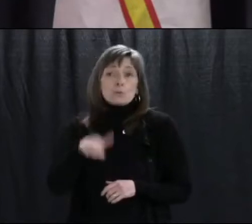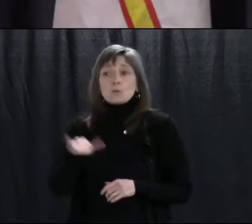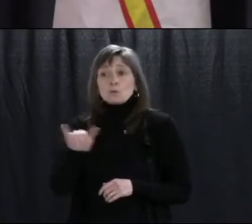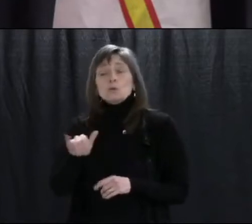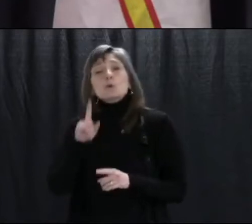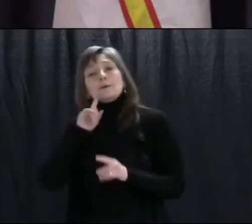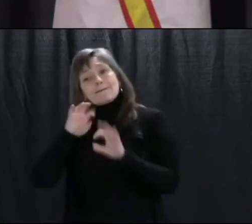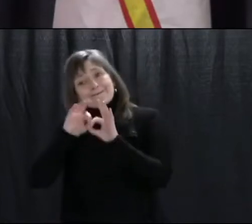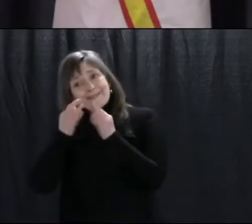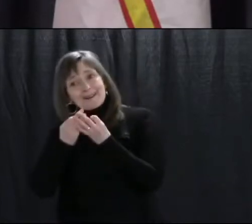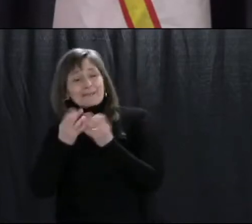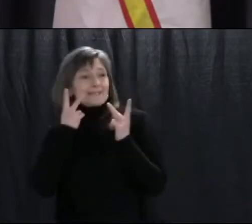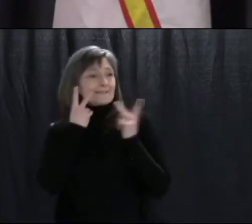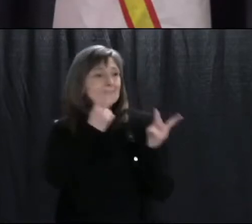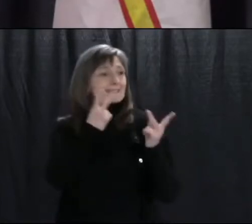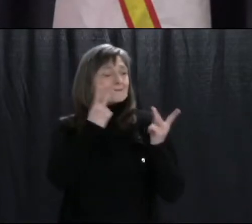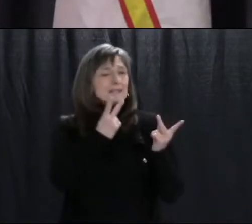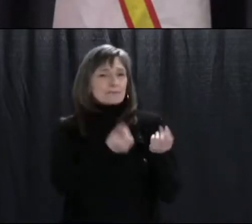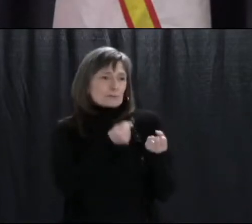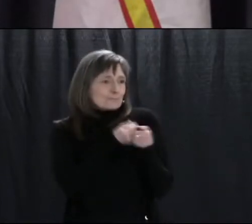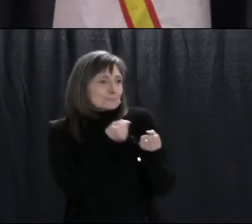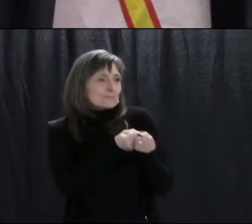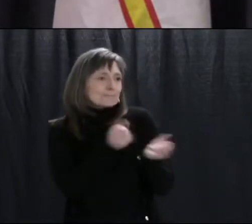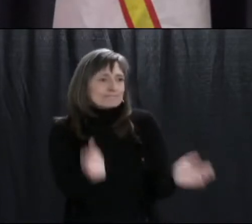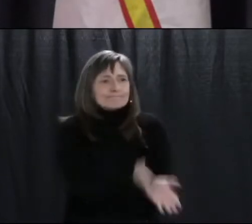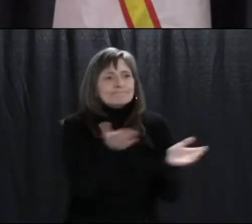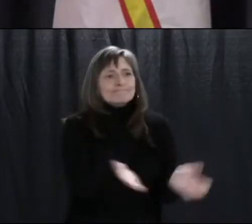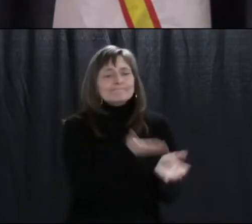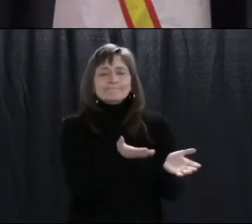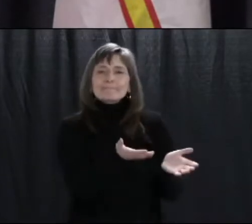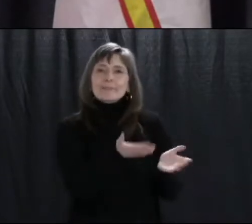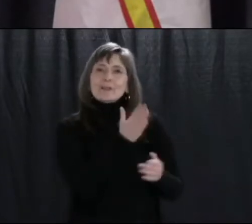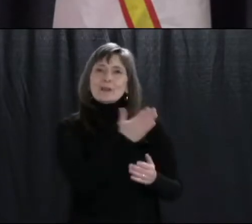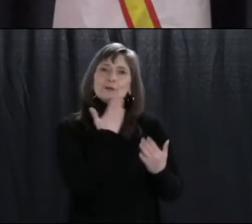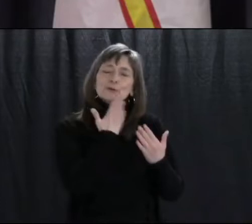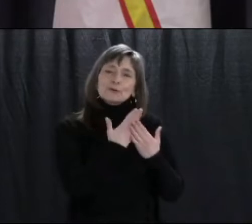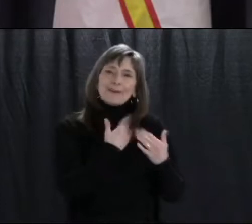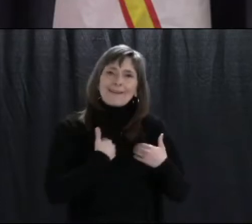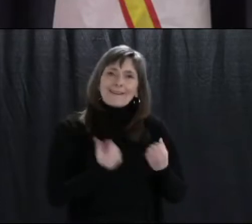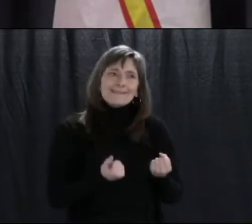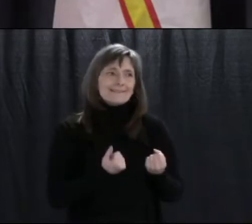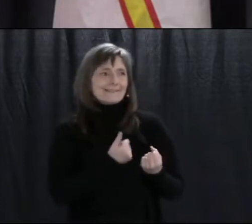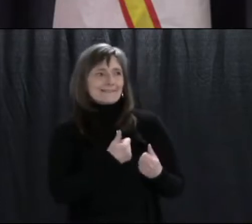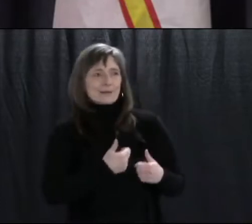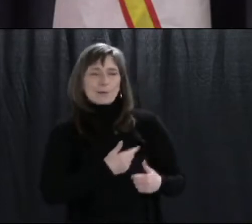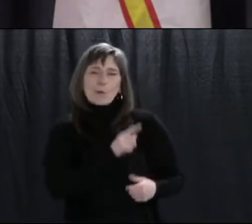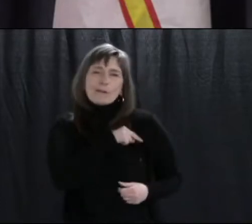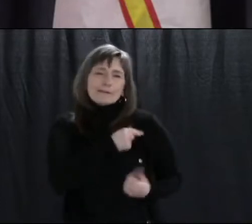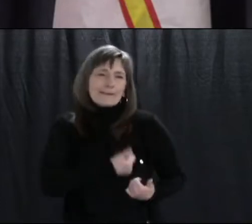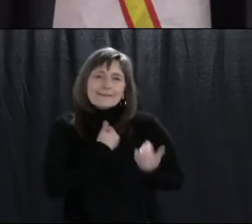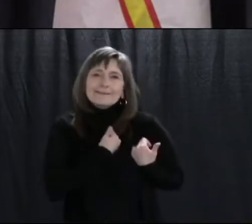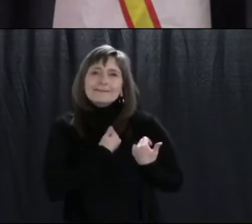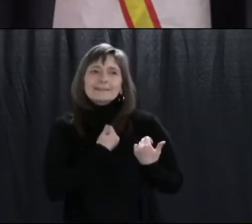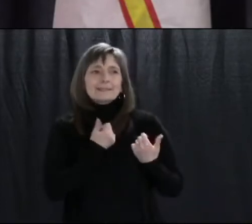social connections and improvements for quality of life for many residents and for many of their